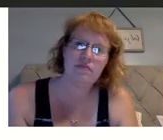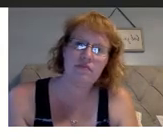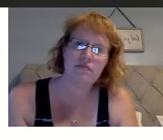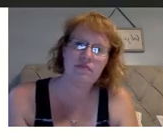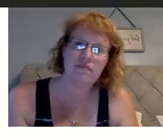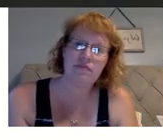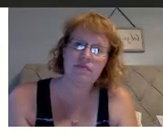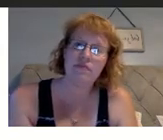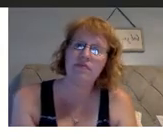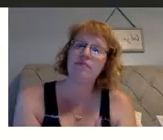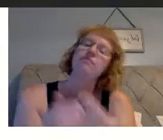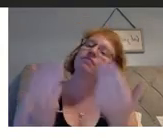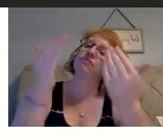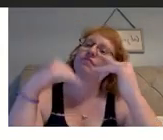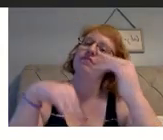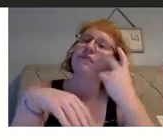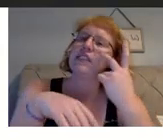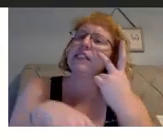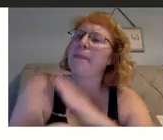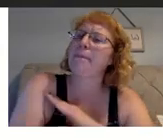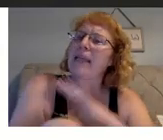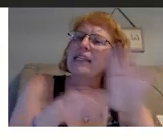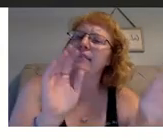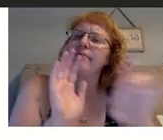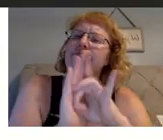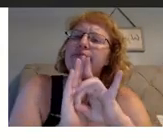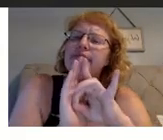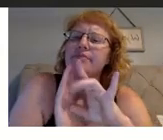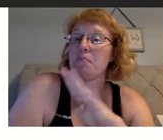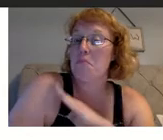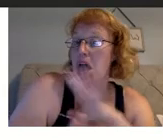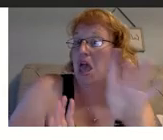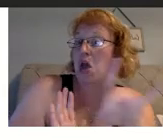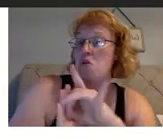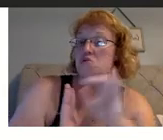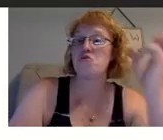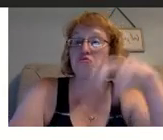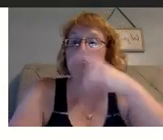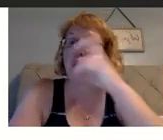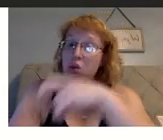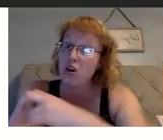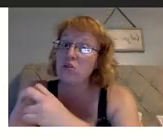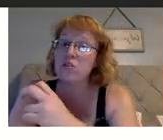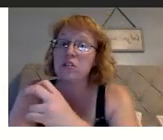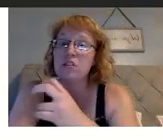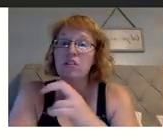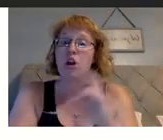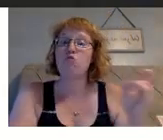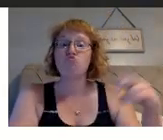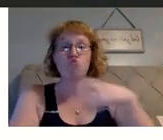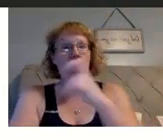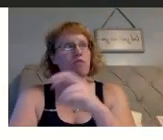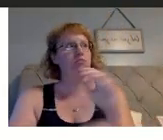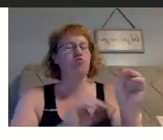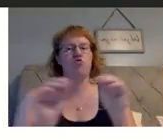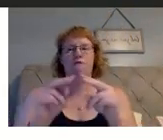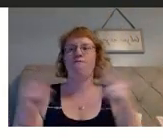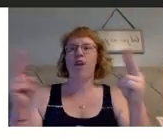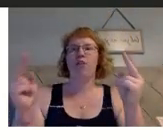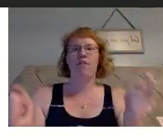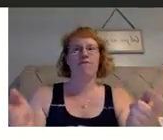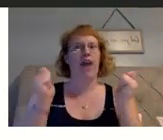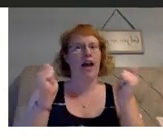All right, let's see what Ben chooses. Ben chooses the roller coaster. Roller coasters move